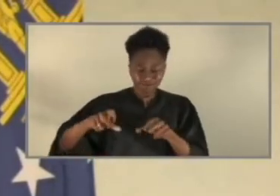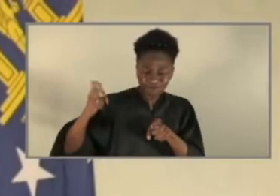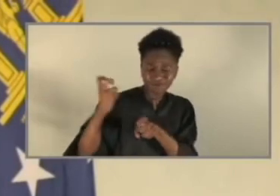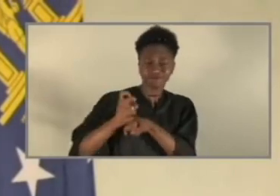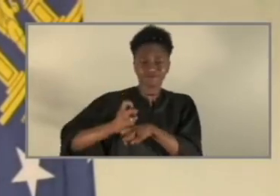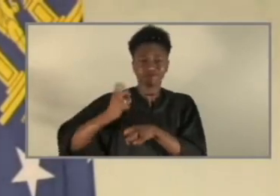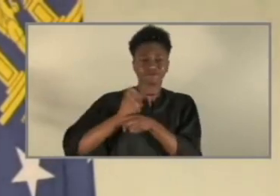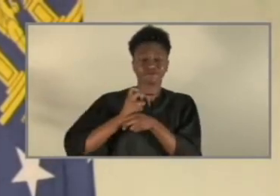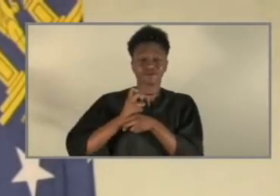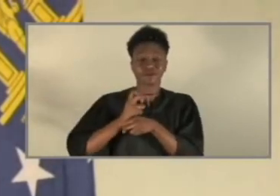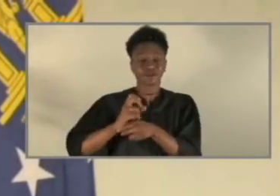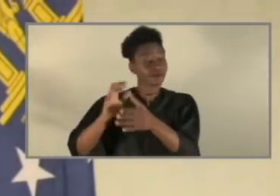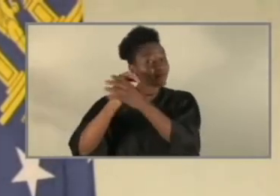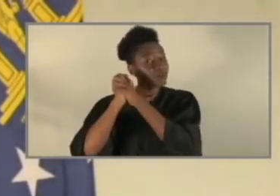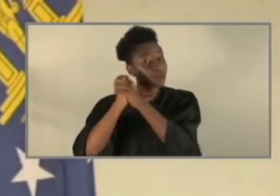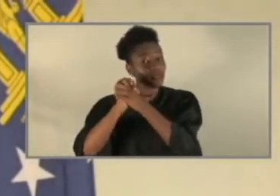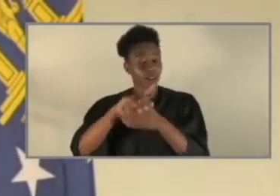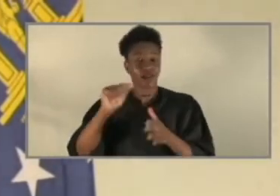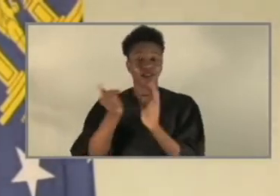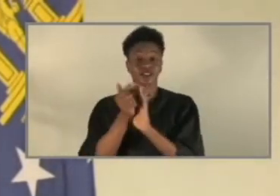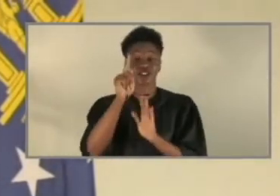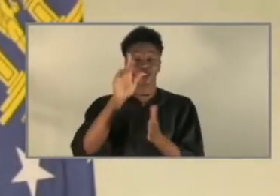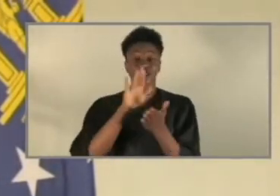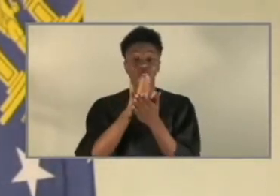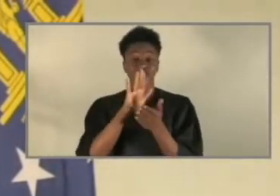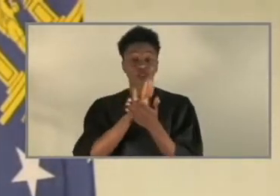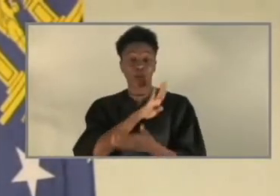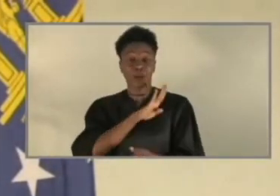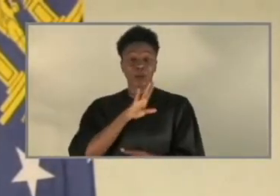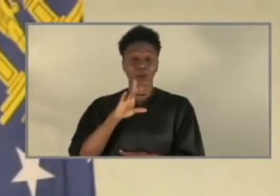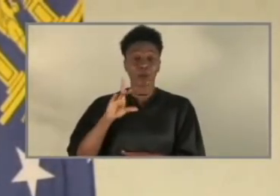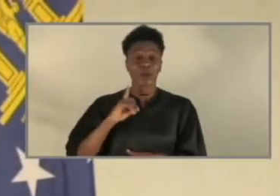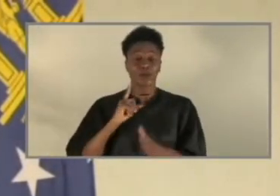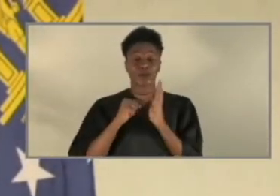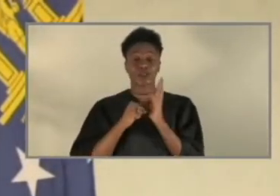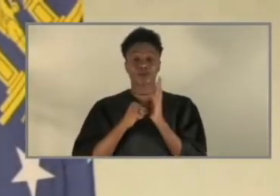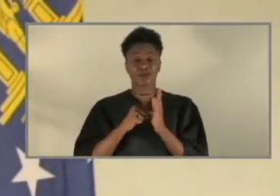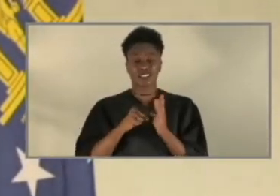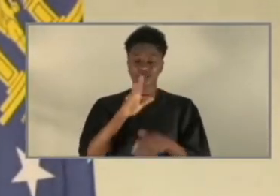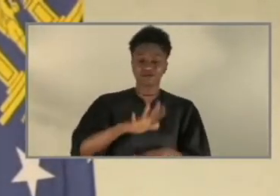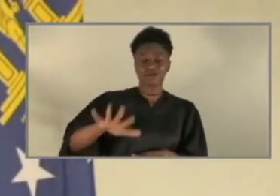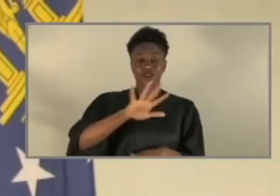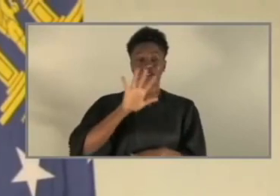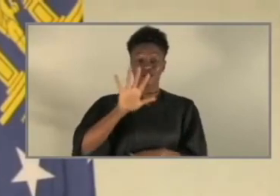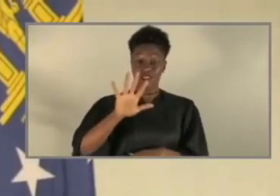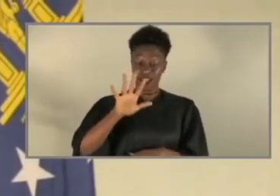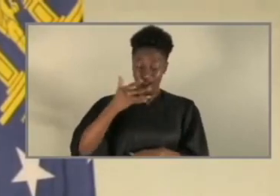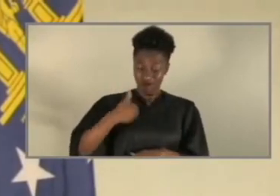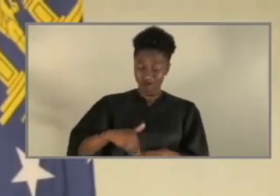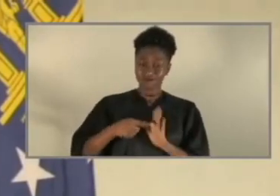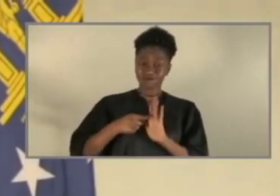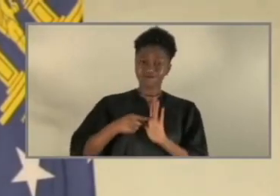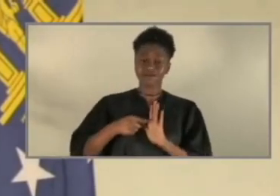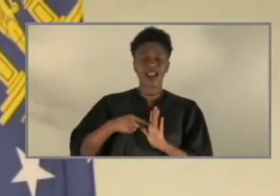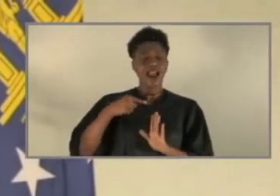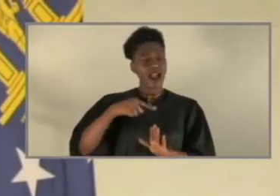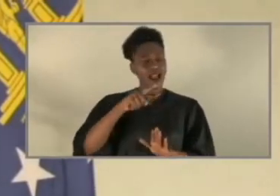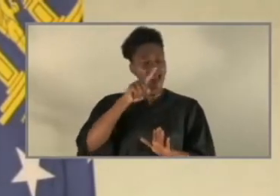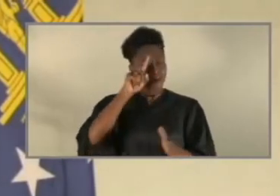Congratulations. Graduates, as your school board representative of District 5, I truly believe in